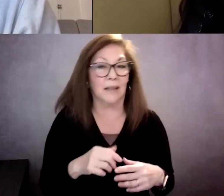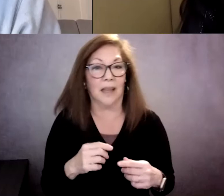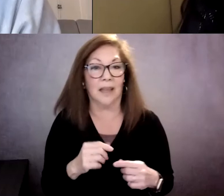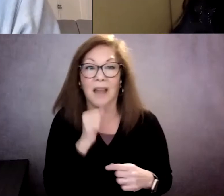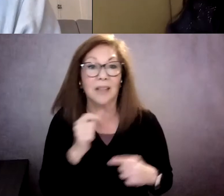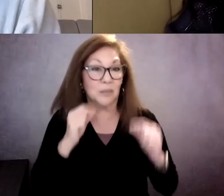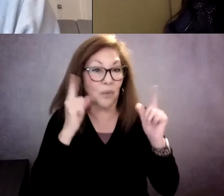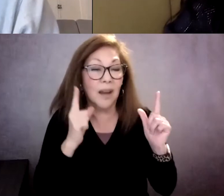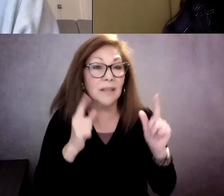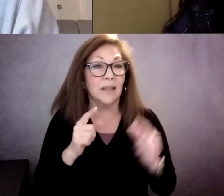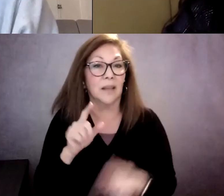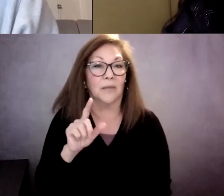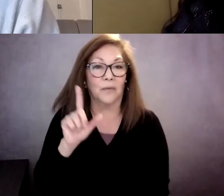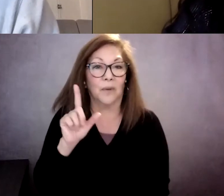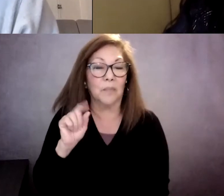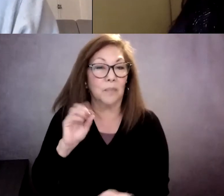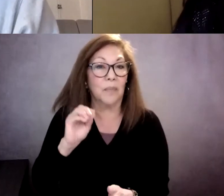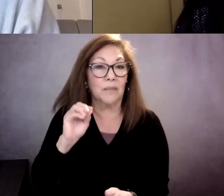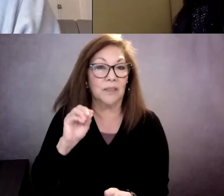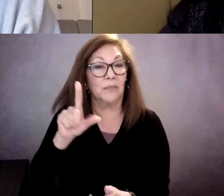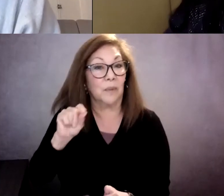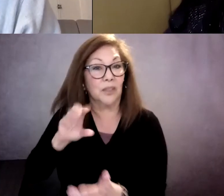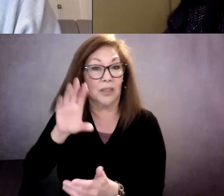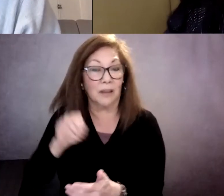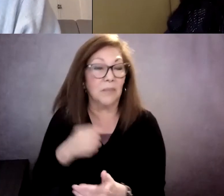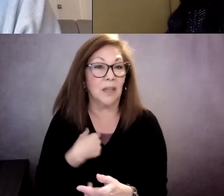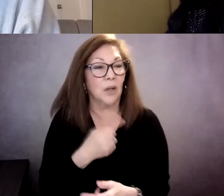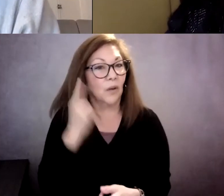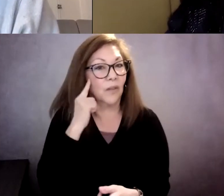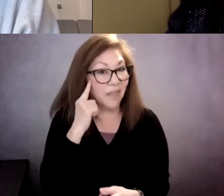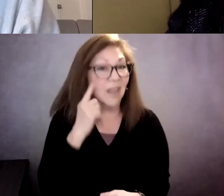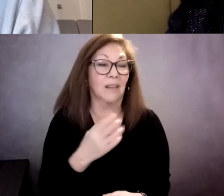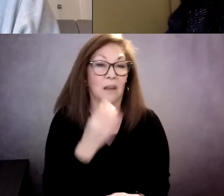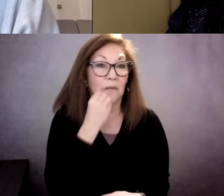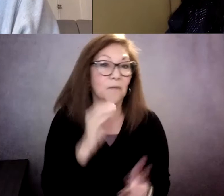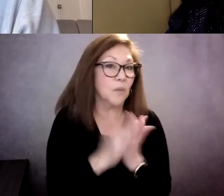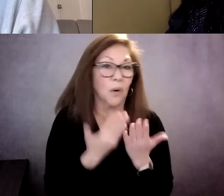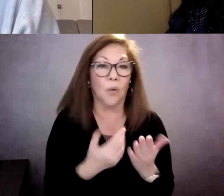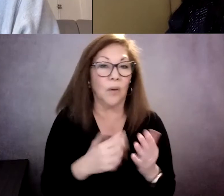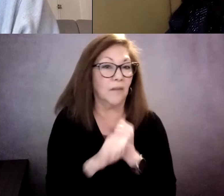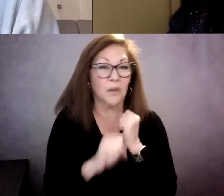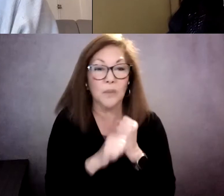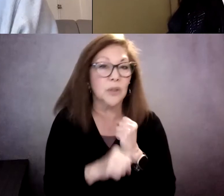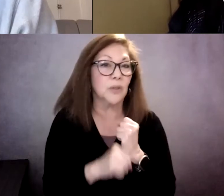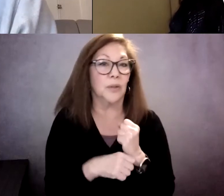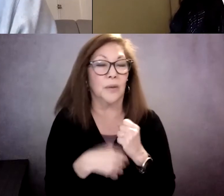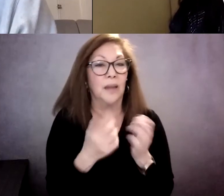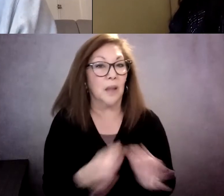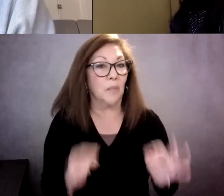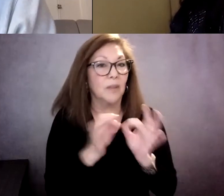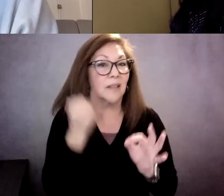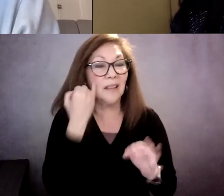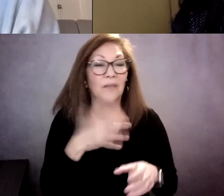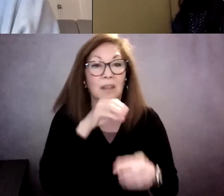though who may feel as though, excuse me, food books can only have commercial viability if they do contain